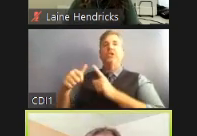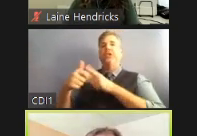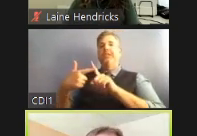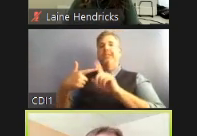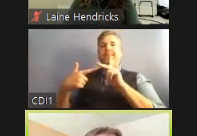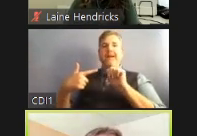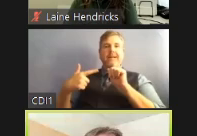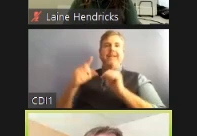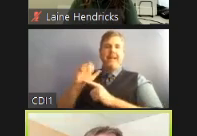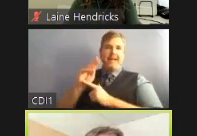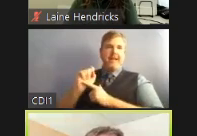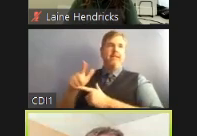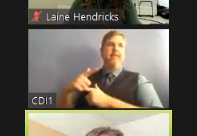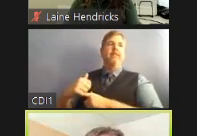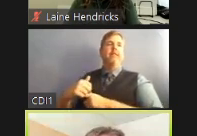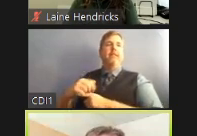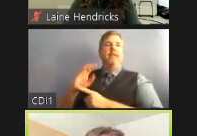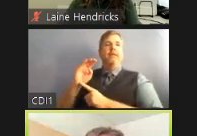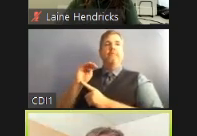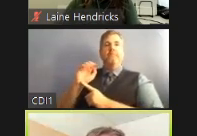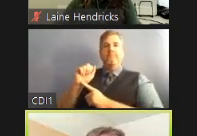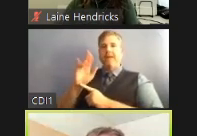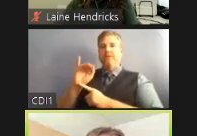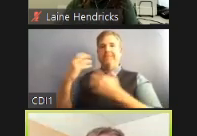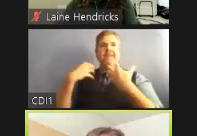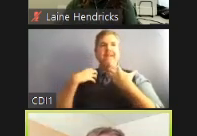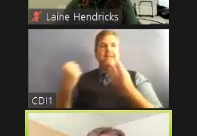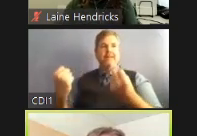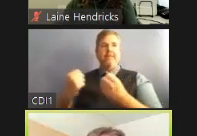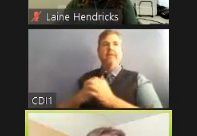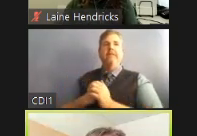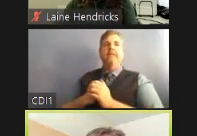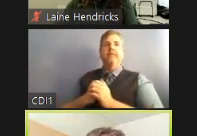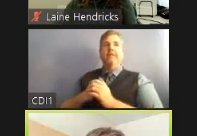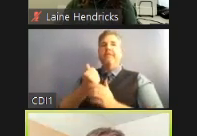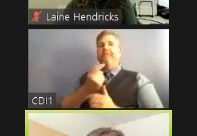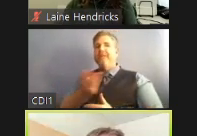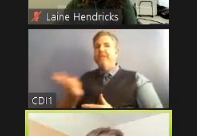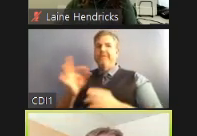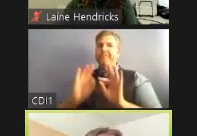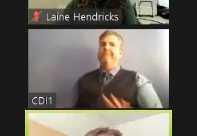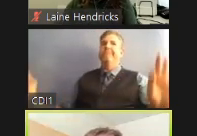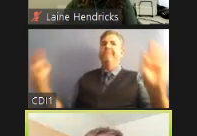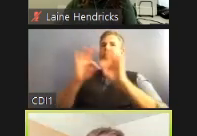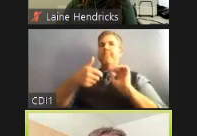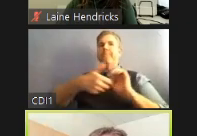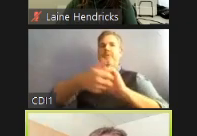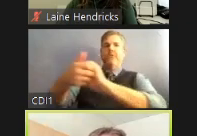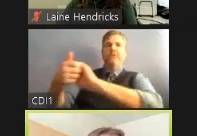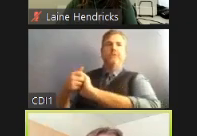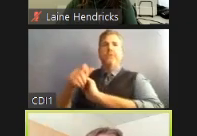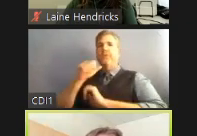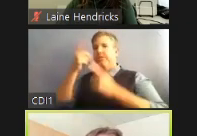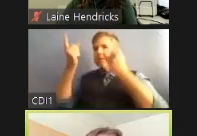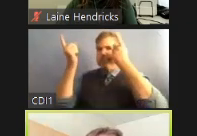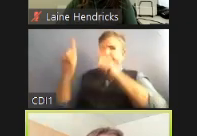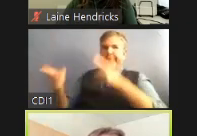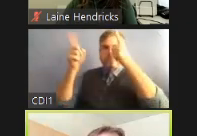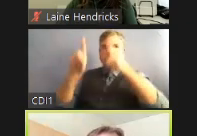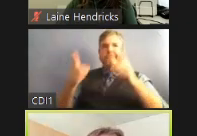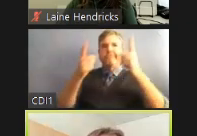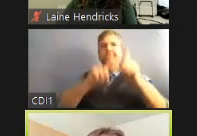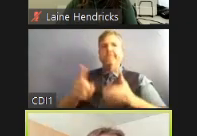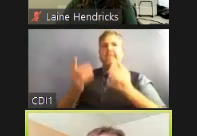just some of the key partners that have come together in this new interagency collaboration designed